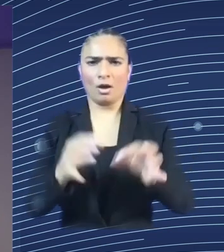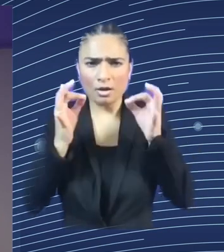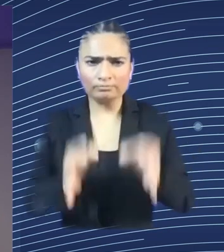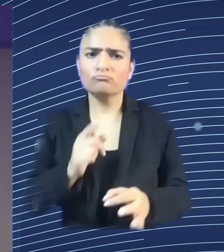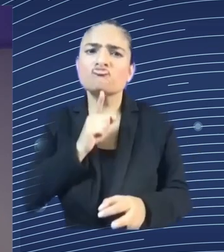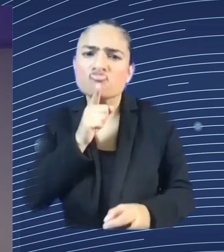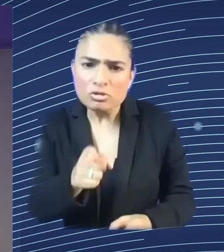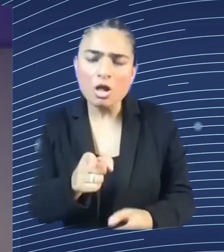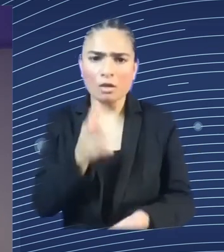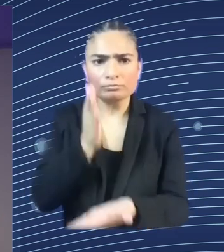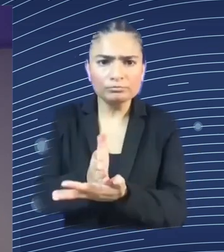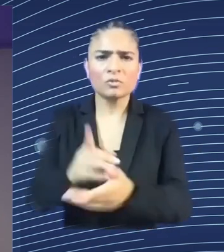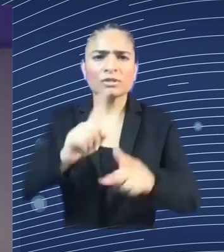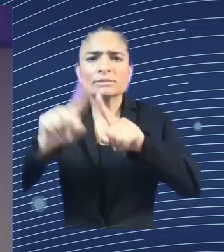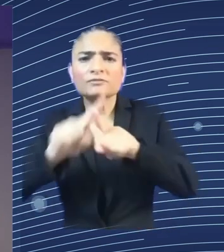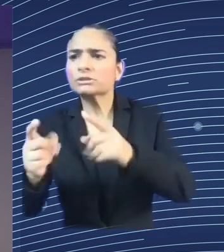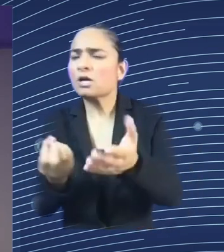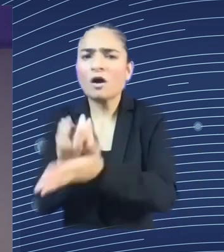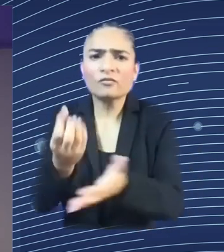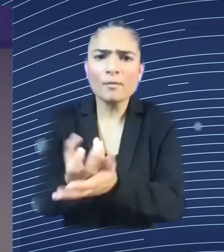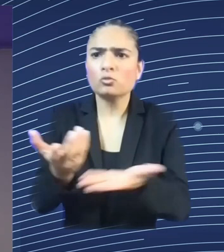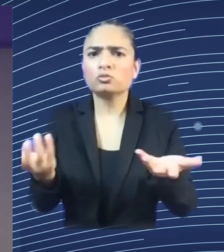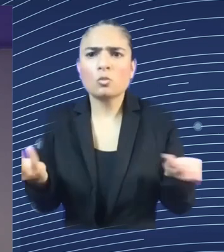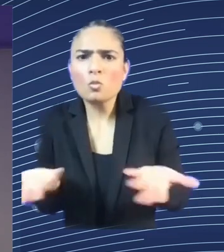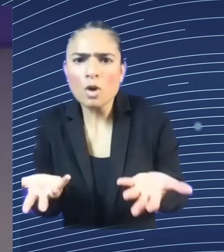weighting themselves. So we provide kind of an API,